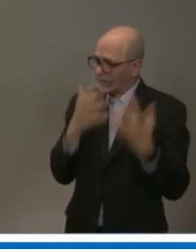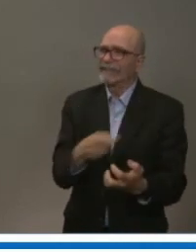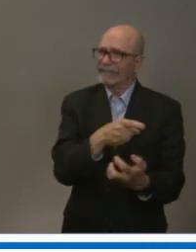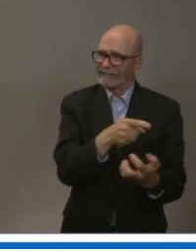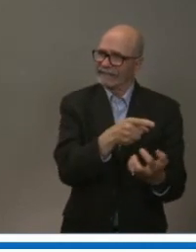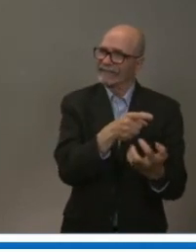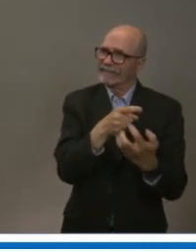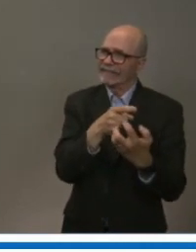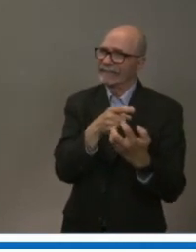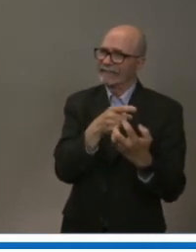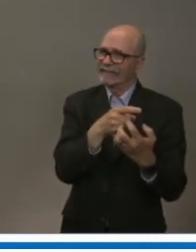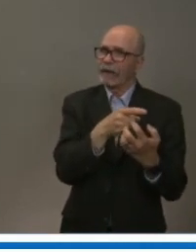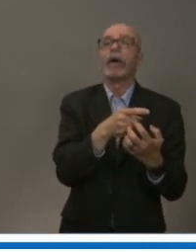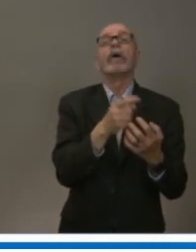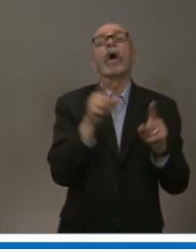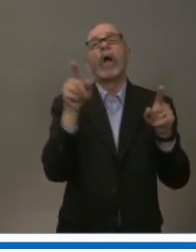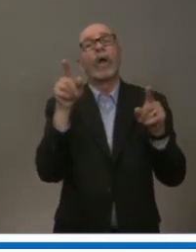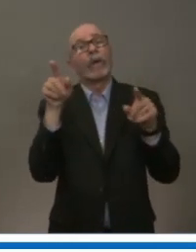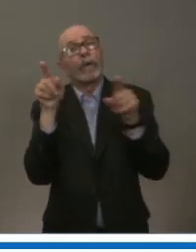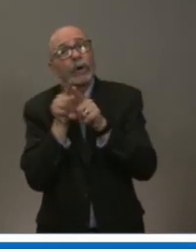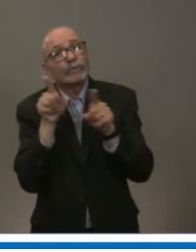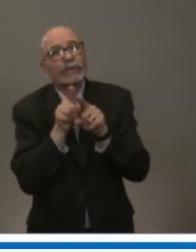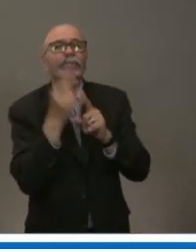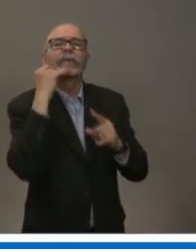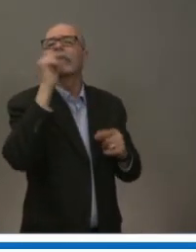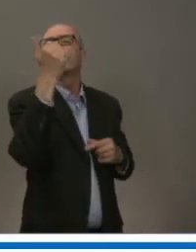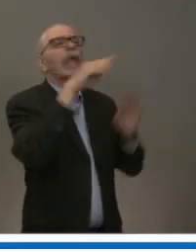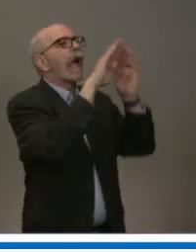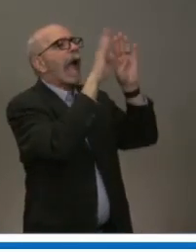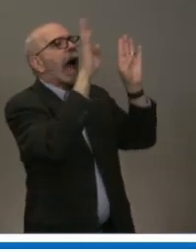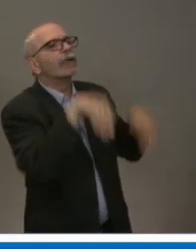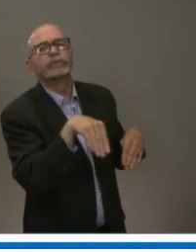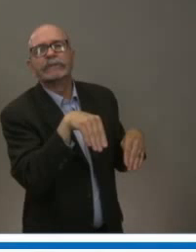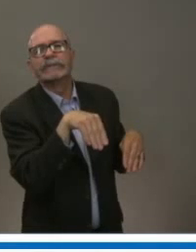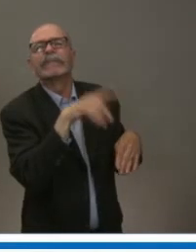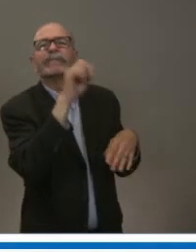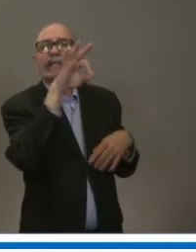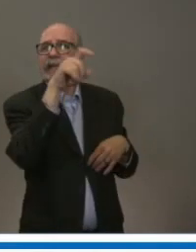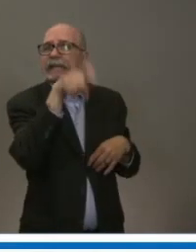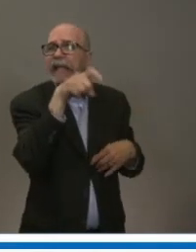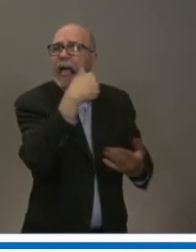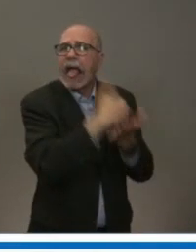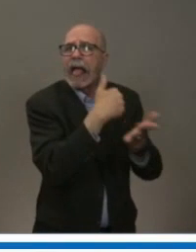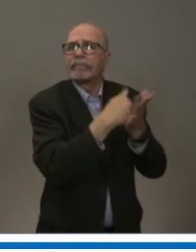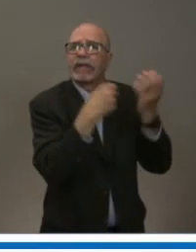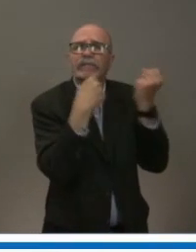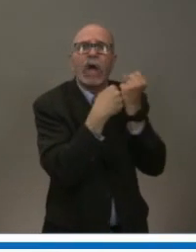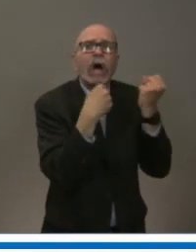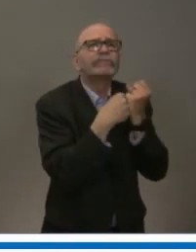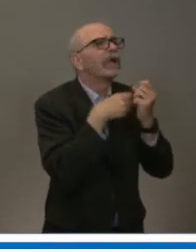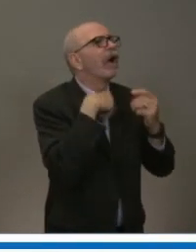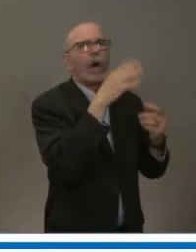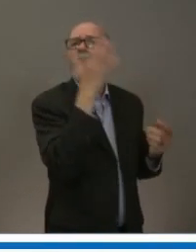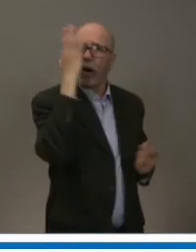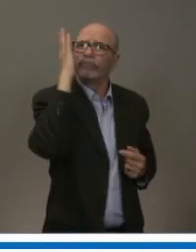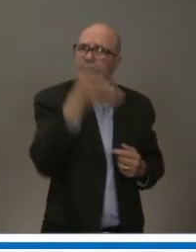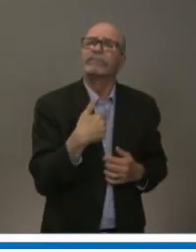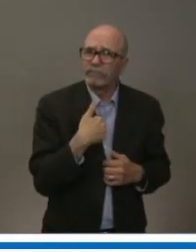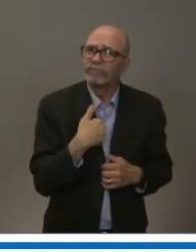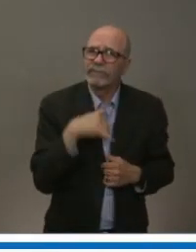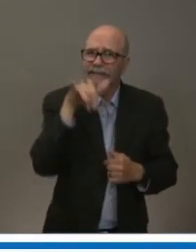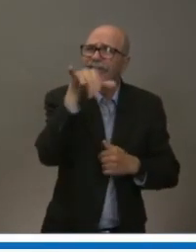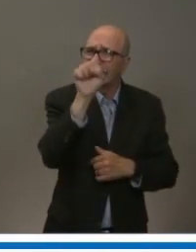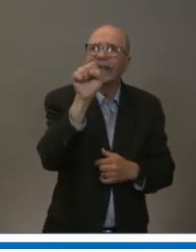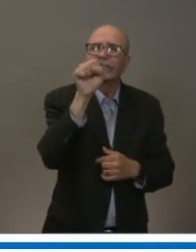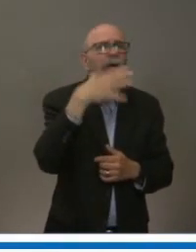Housing is one of them. There's some other issues potentially that they may want to help support with. Of course, we'd be part of that. Our goal is what we've been doing across